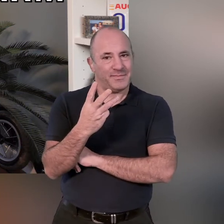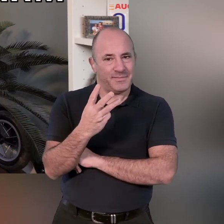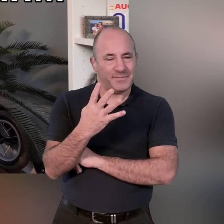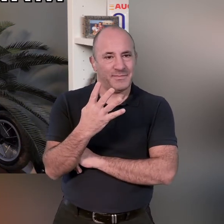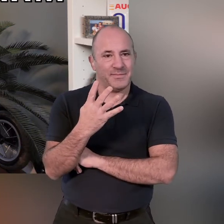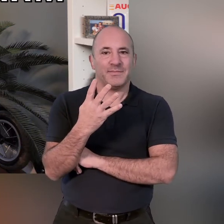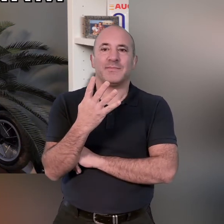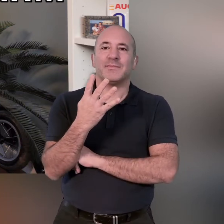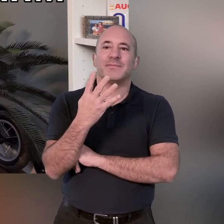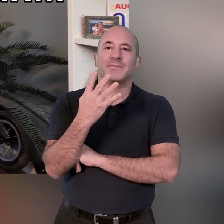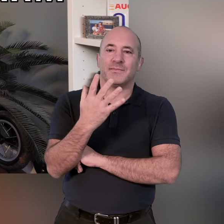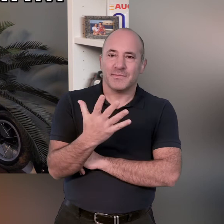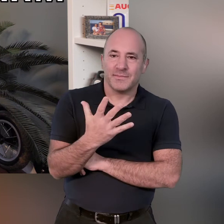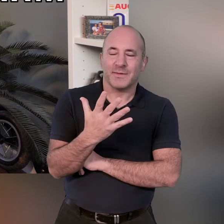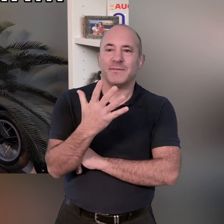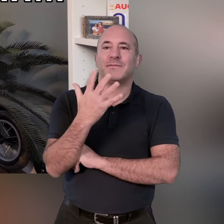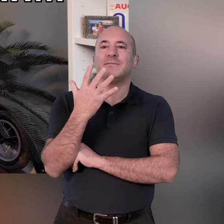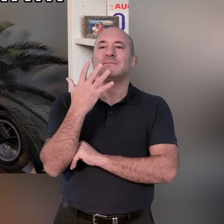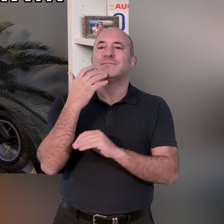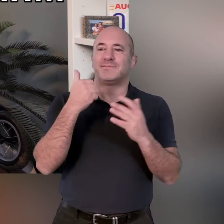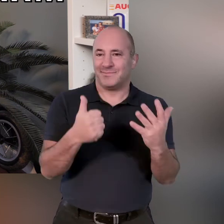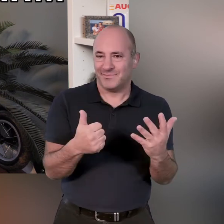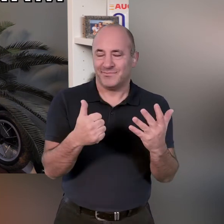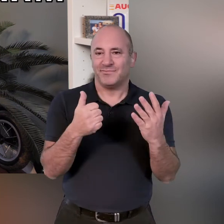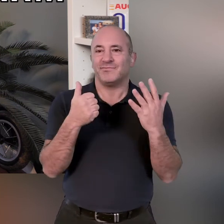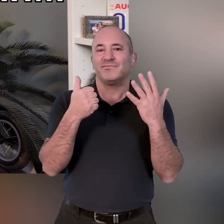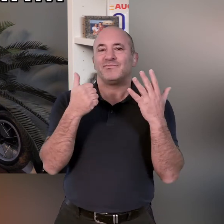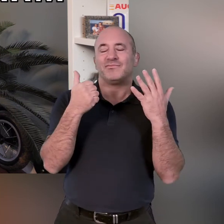4, 5, 6,